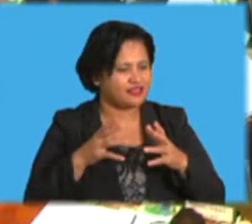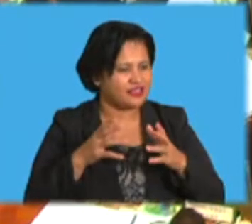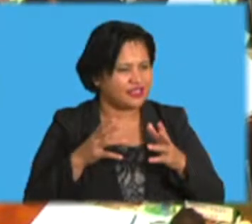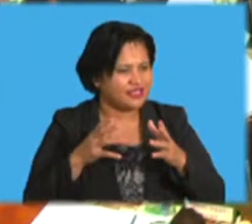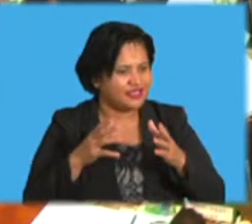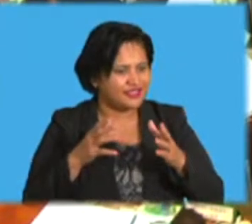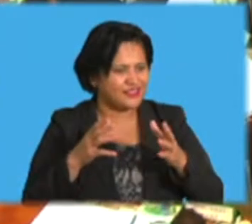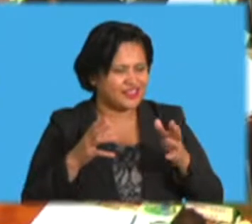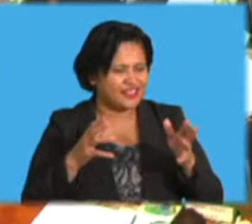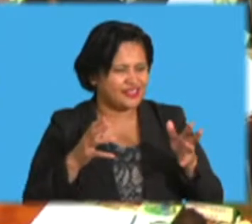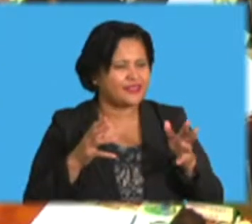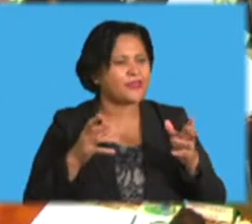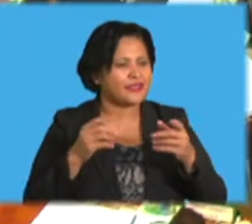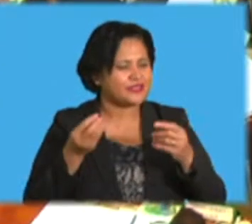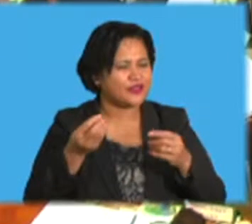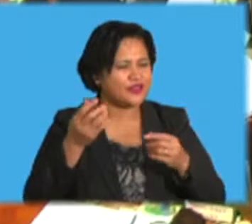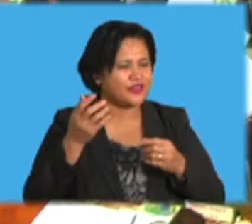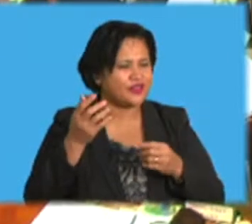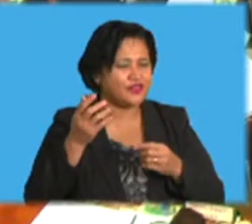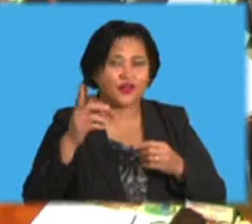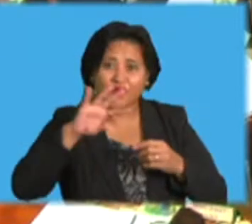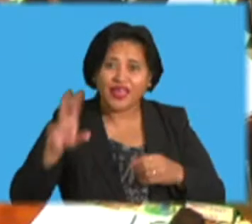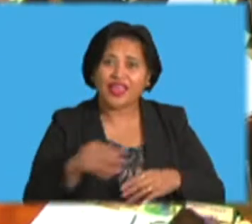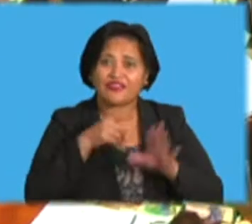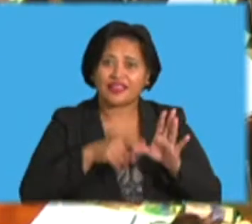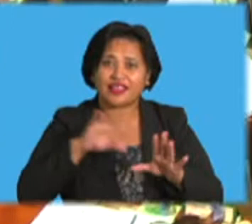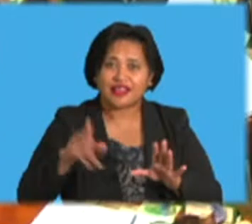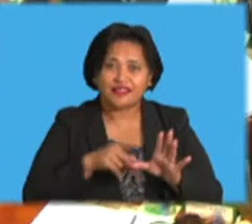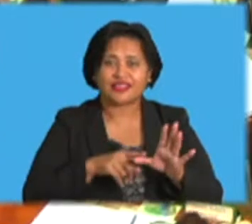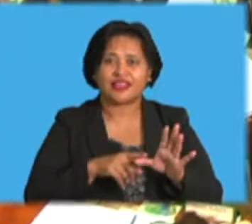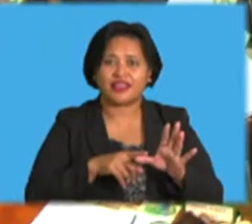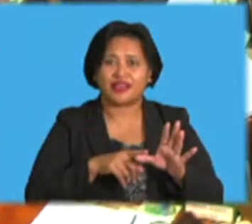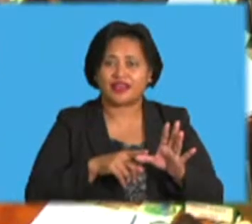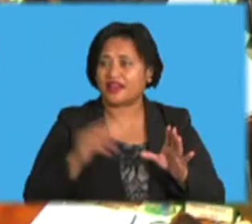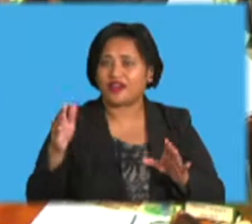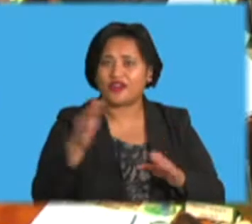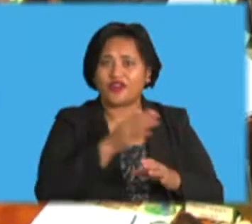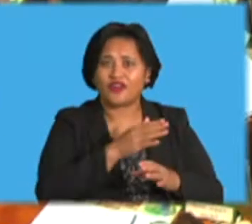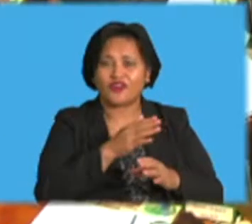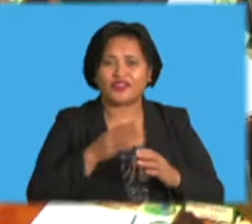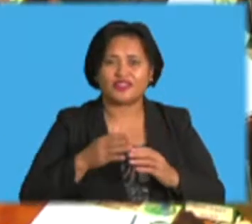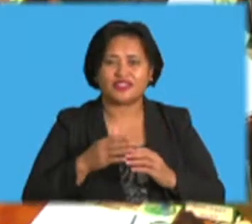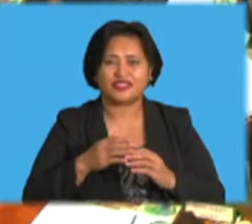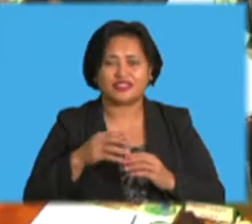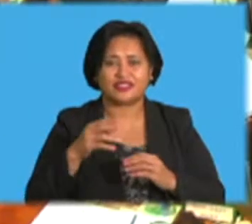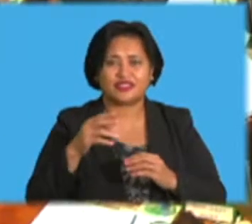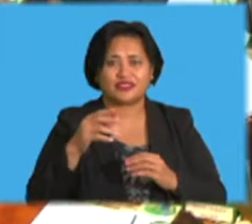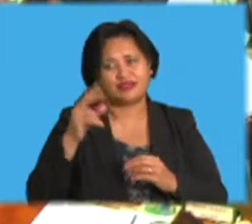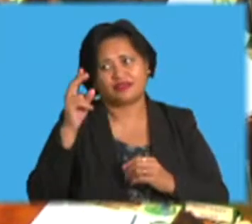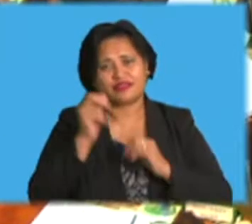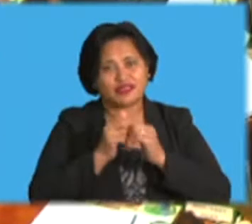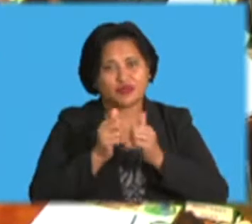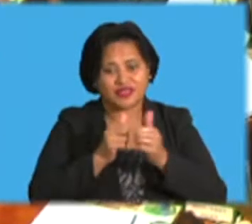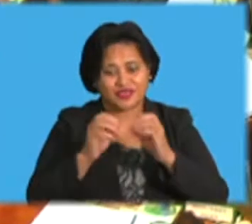question. Yes, Madam Speaker, every year, all national sports organization, that